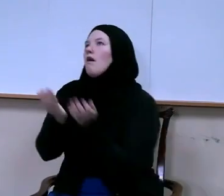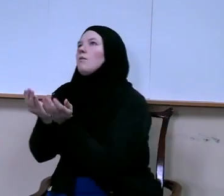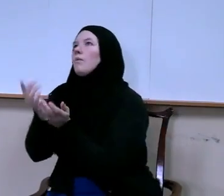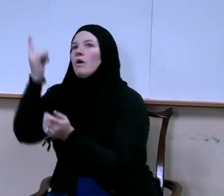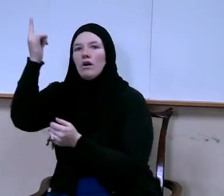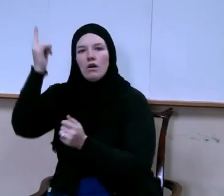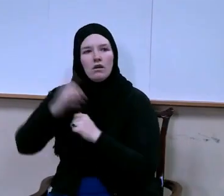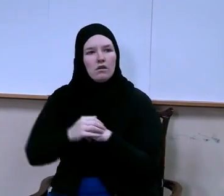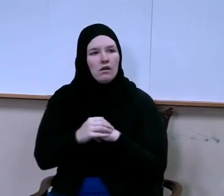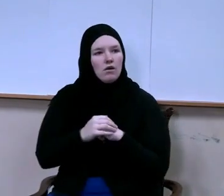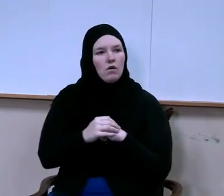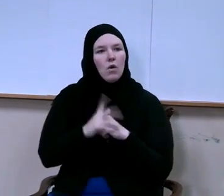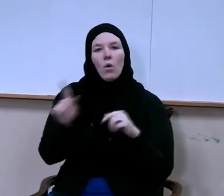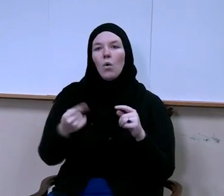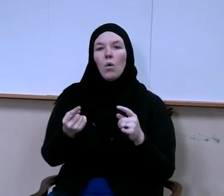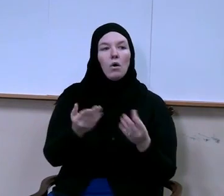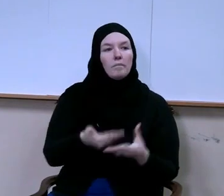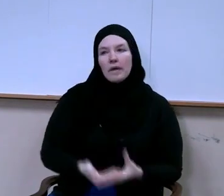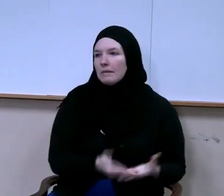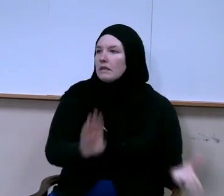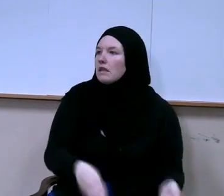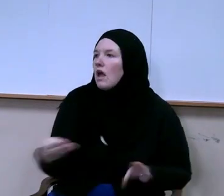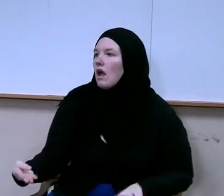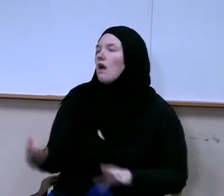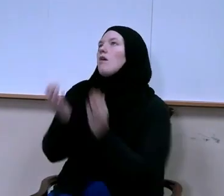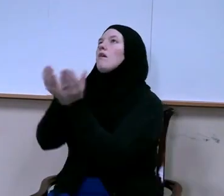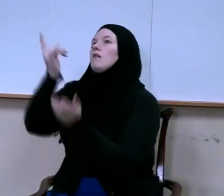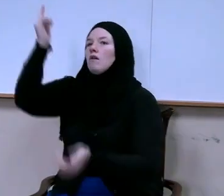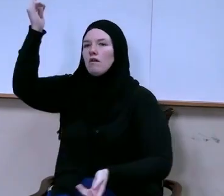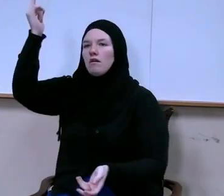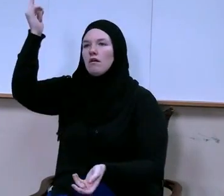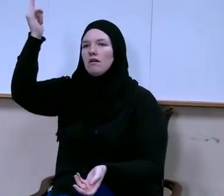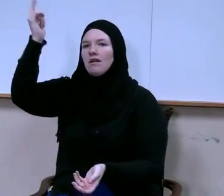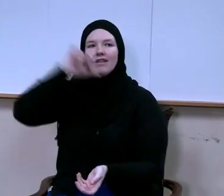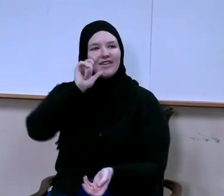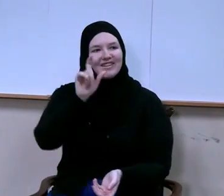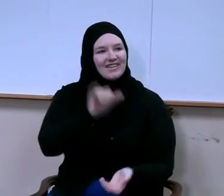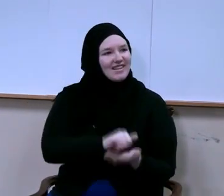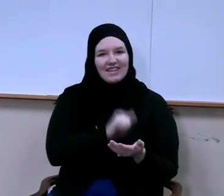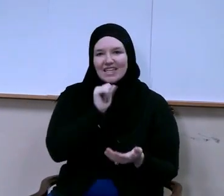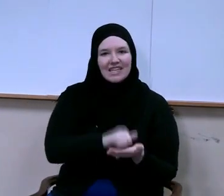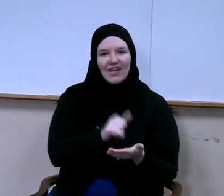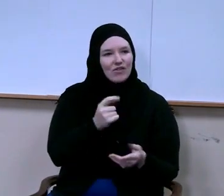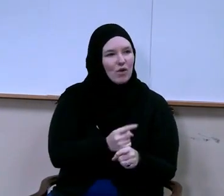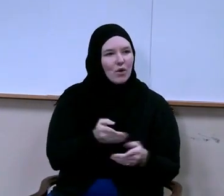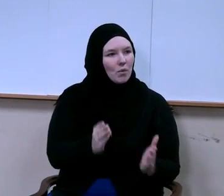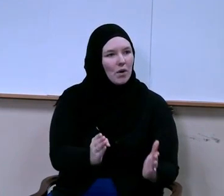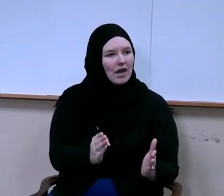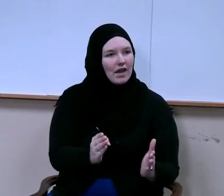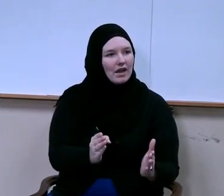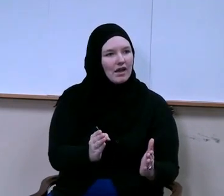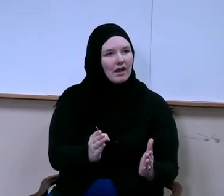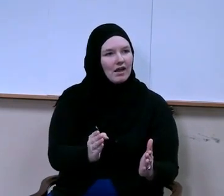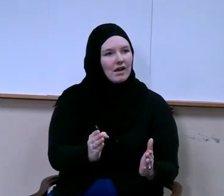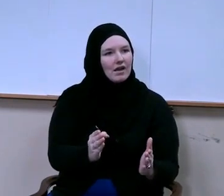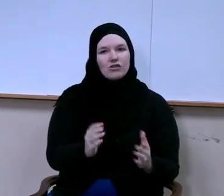terminated. We only talk to Him when we lose a child. That is not the way a Muslim